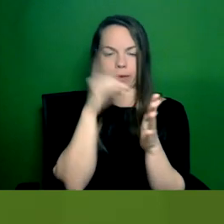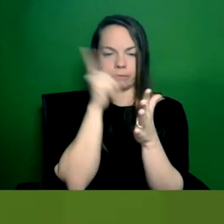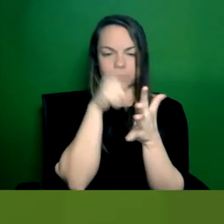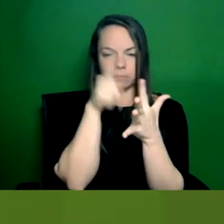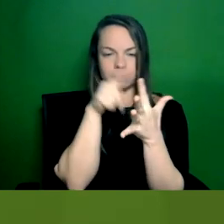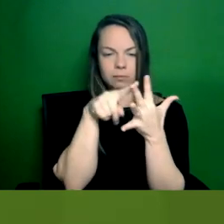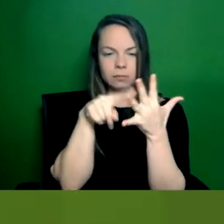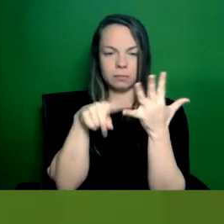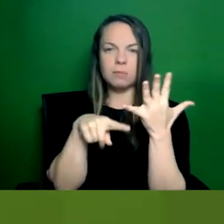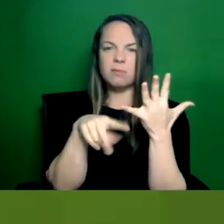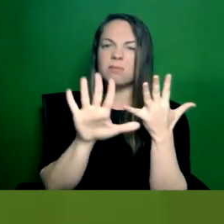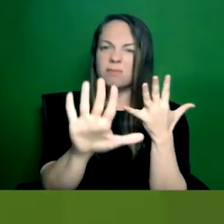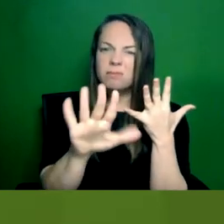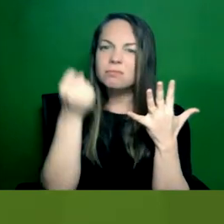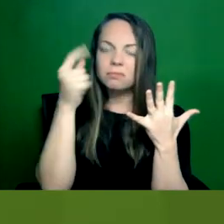around needing to be